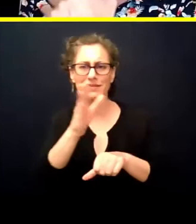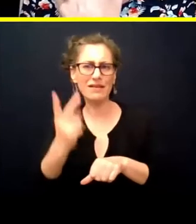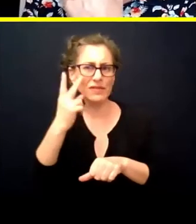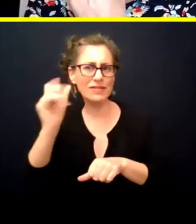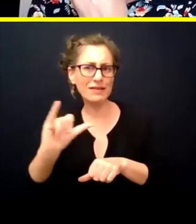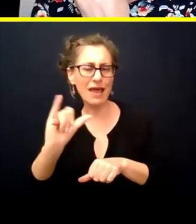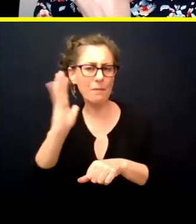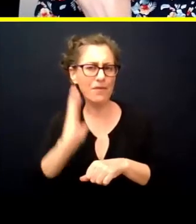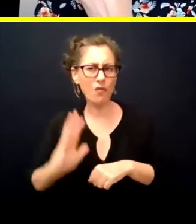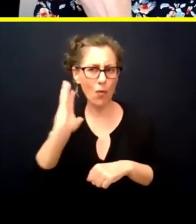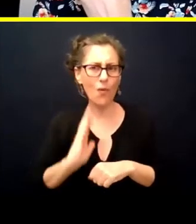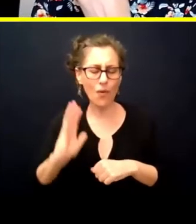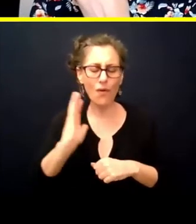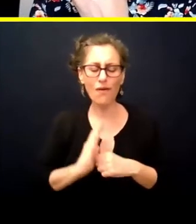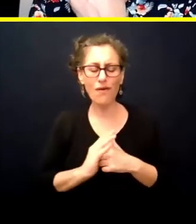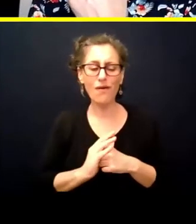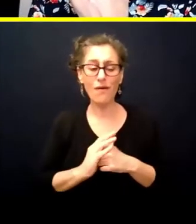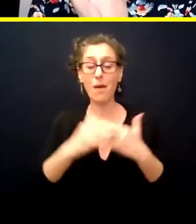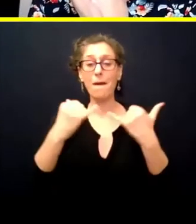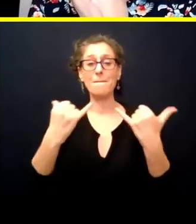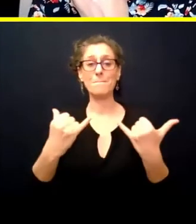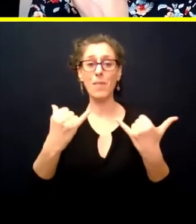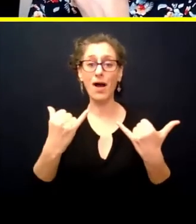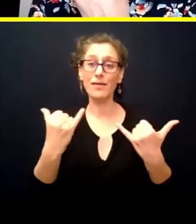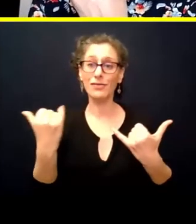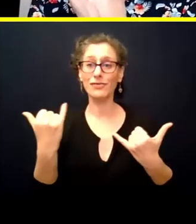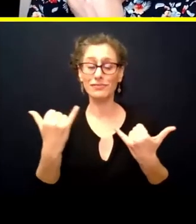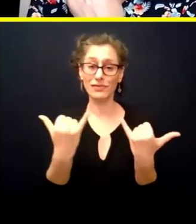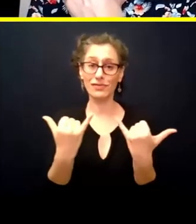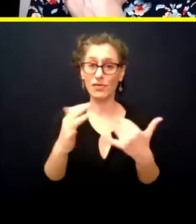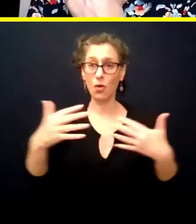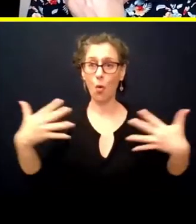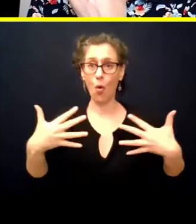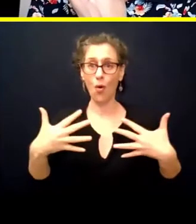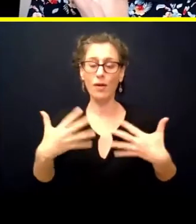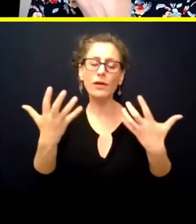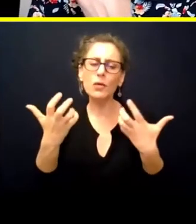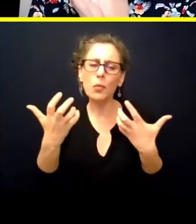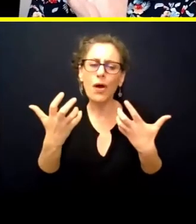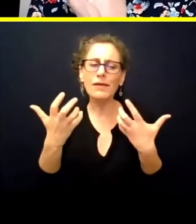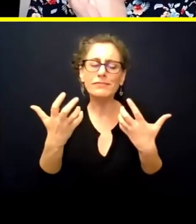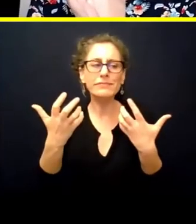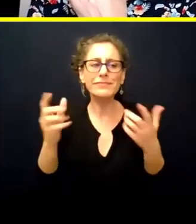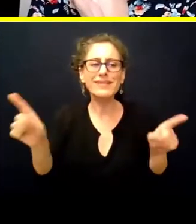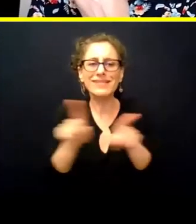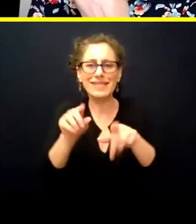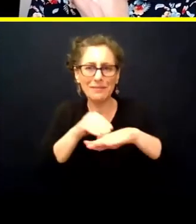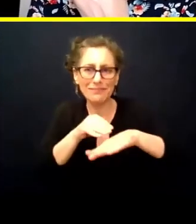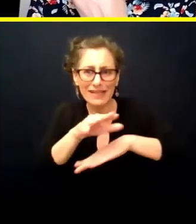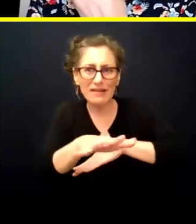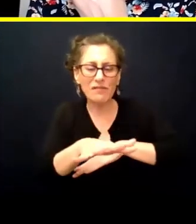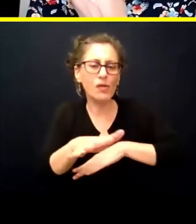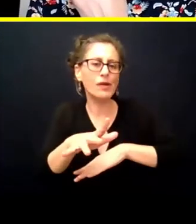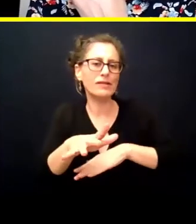that before. I think in modern day horror, you'd want that same kind of effect. You'd